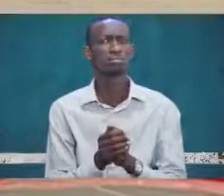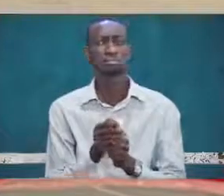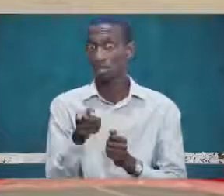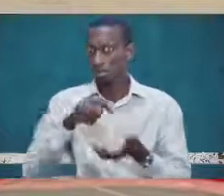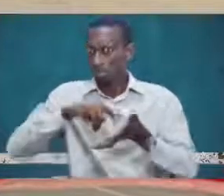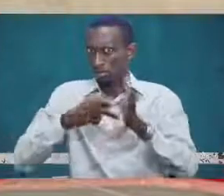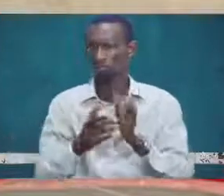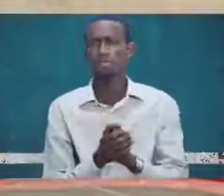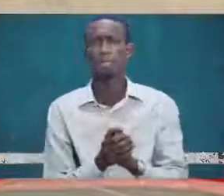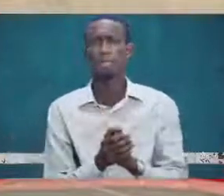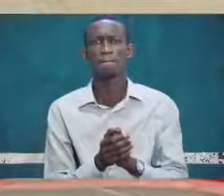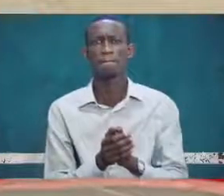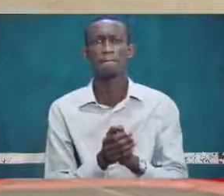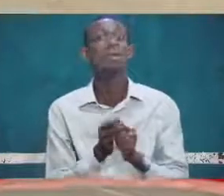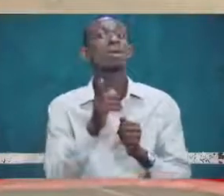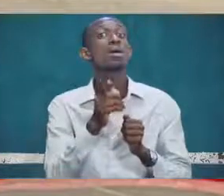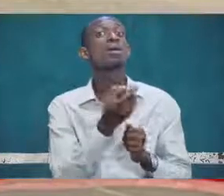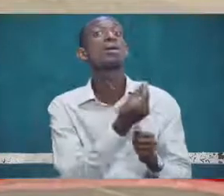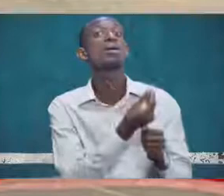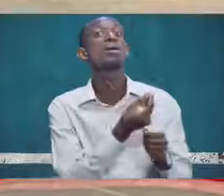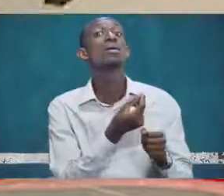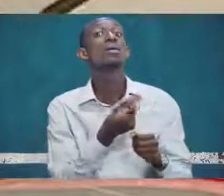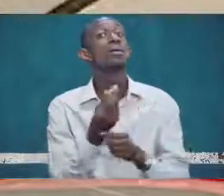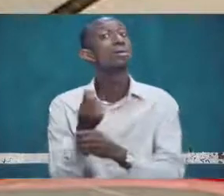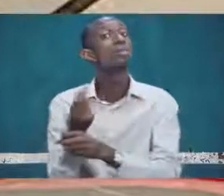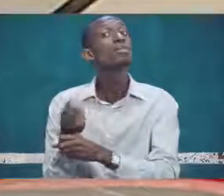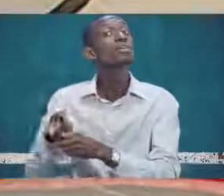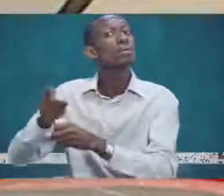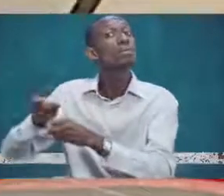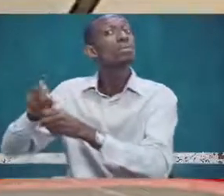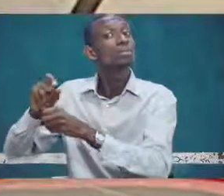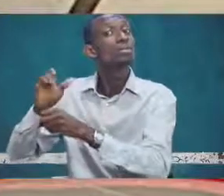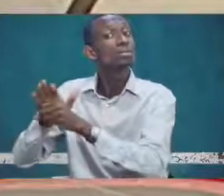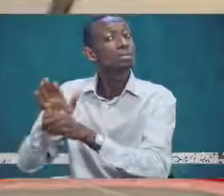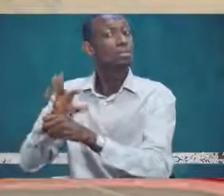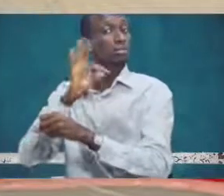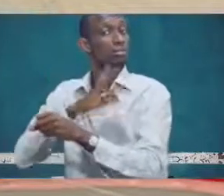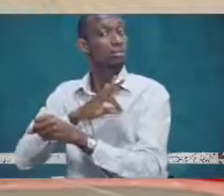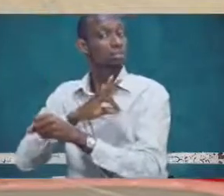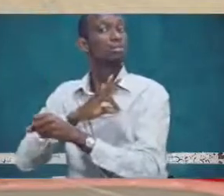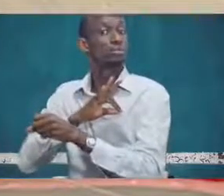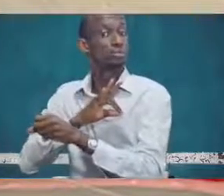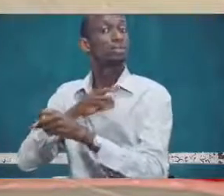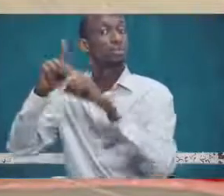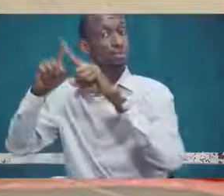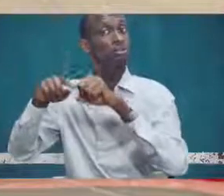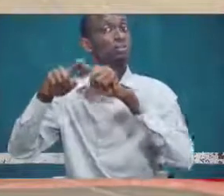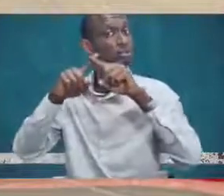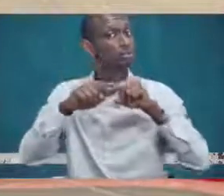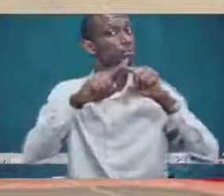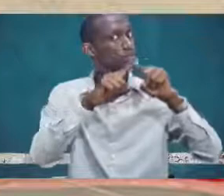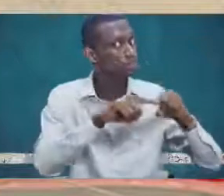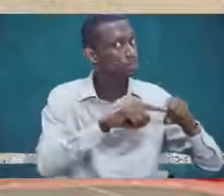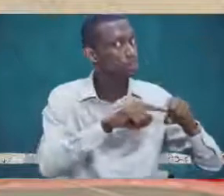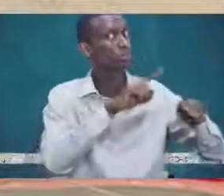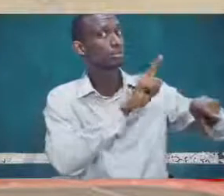earn is proportional to how many hours you work. Is it understandable? I hope you understand. It means